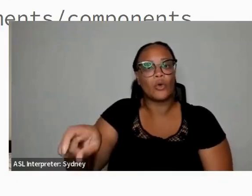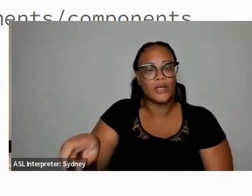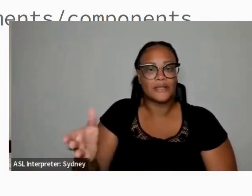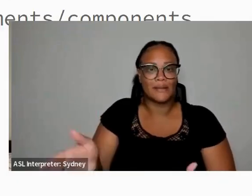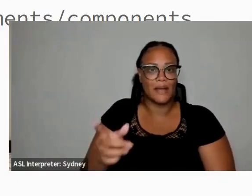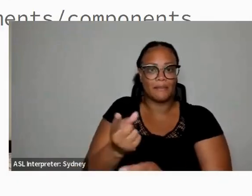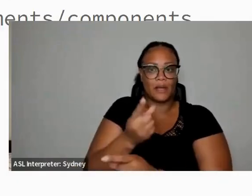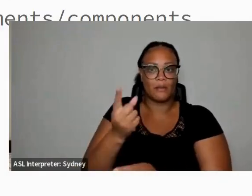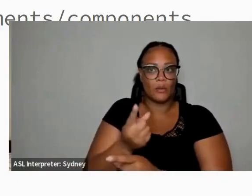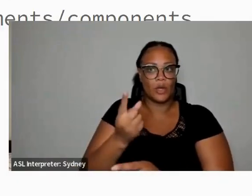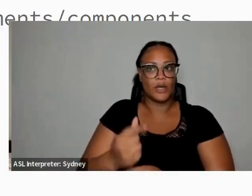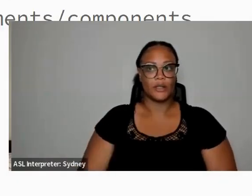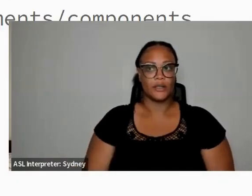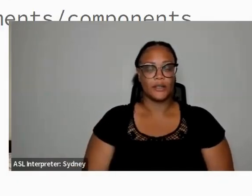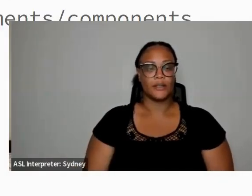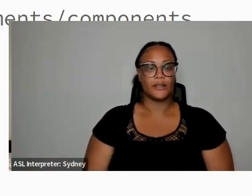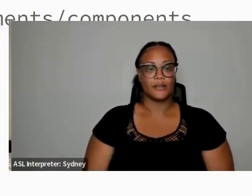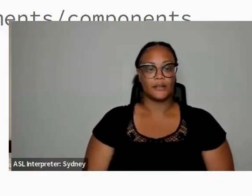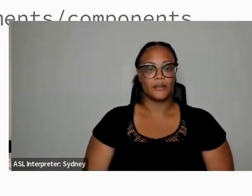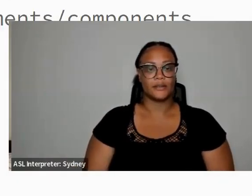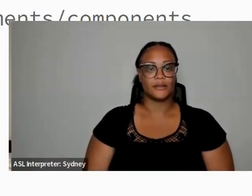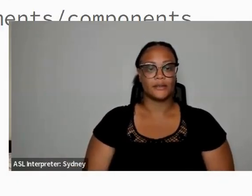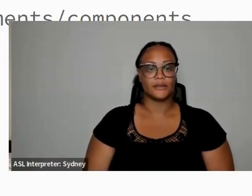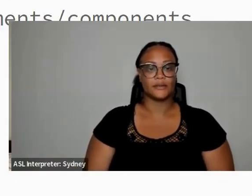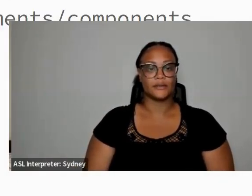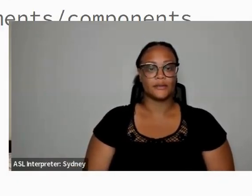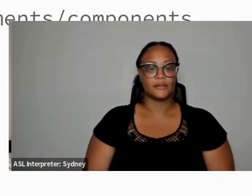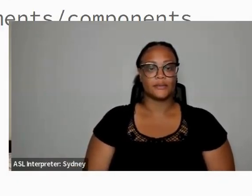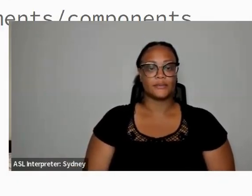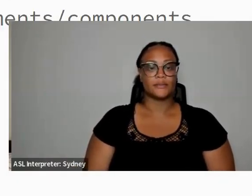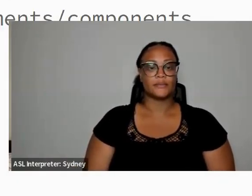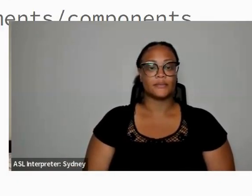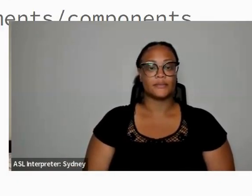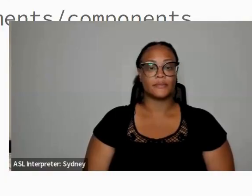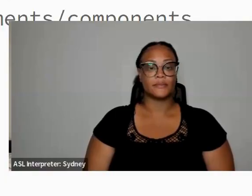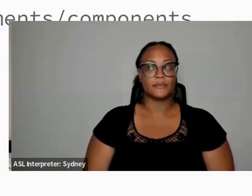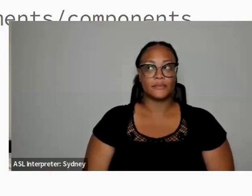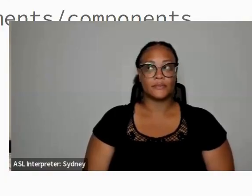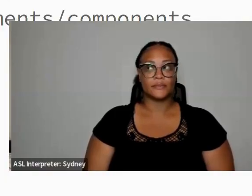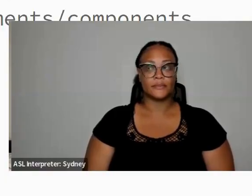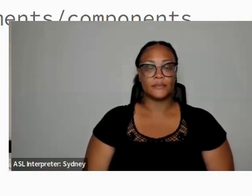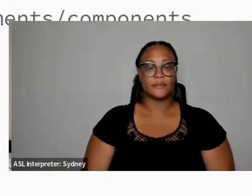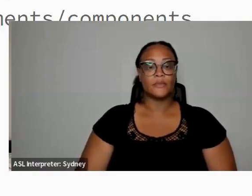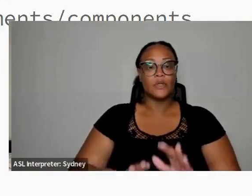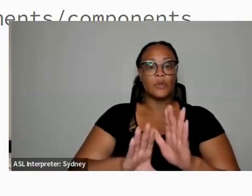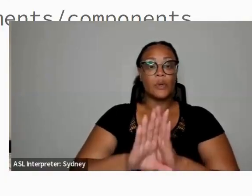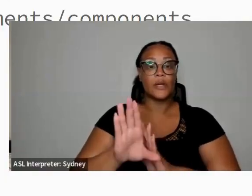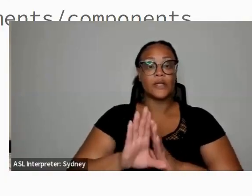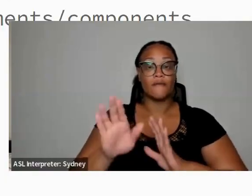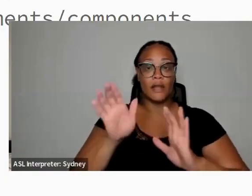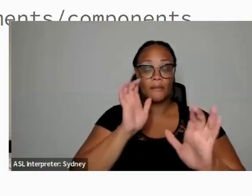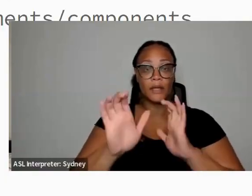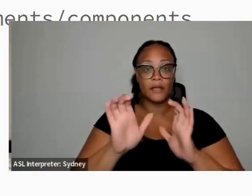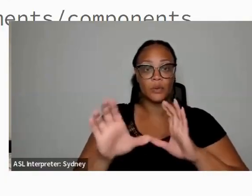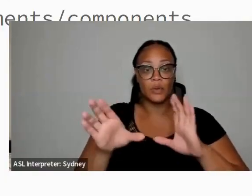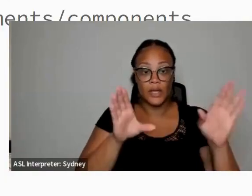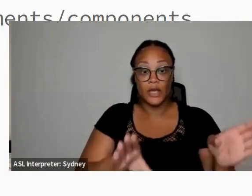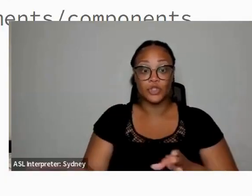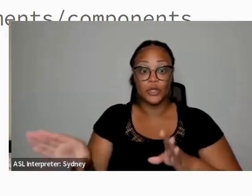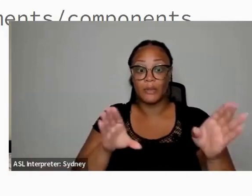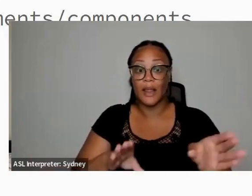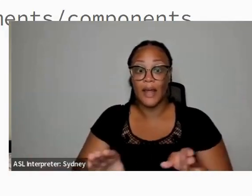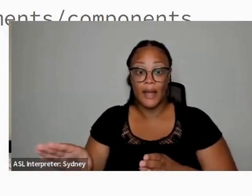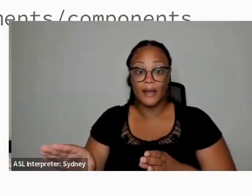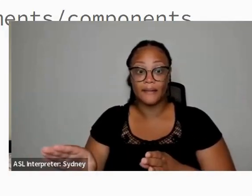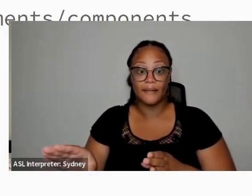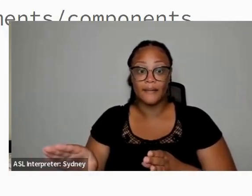activities. Also developing a communication plan. So how will you as a parent or caregiver communicate